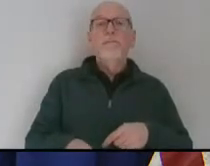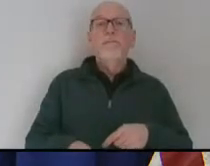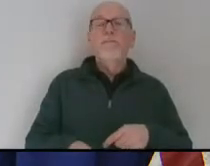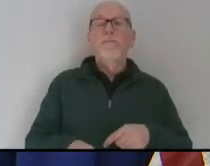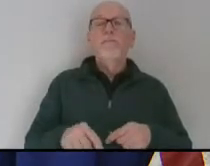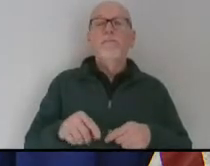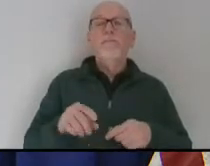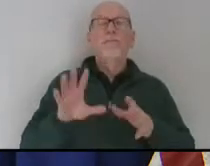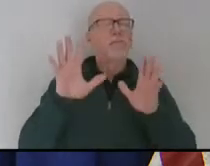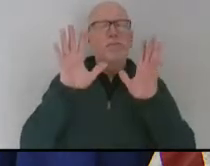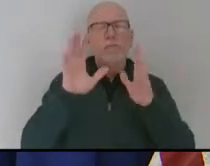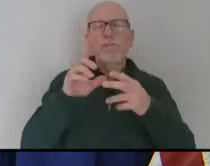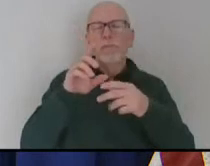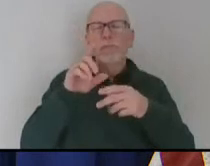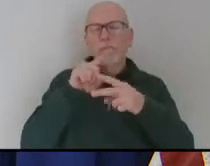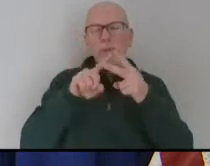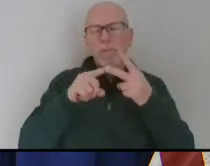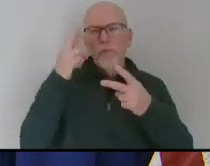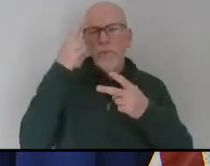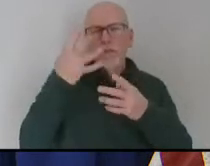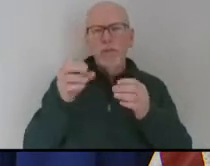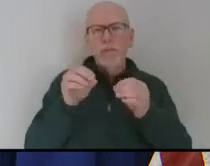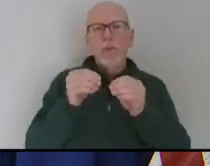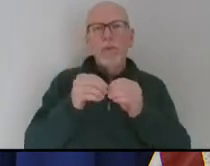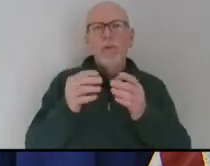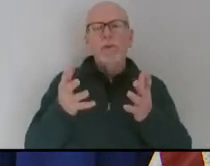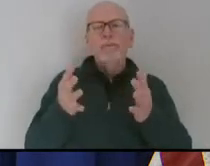first, a couple things on a more